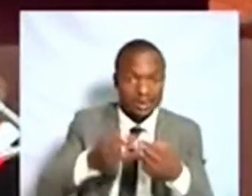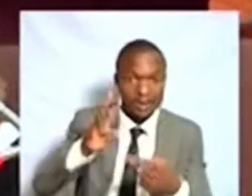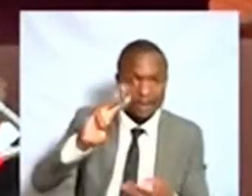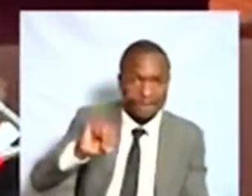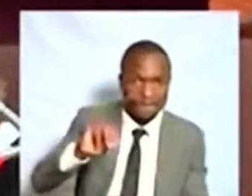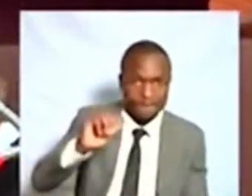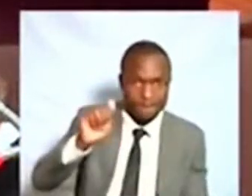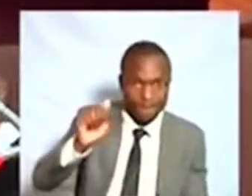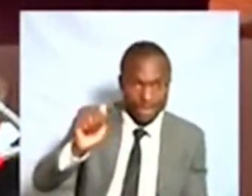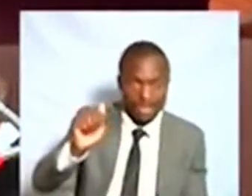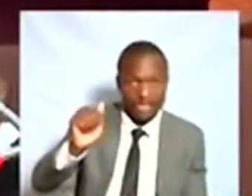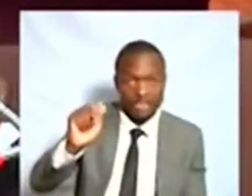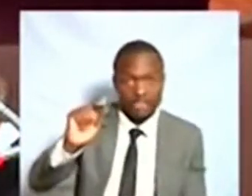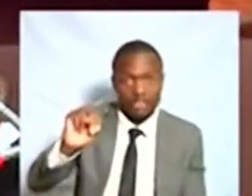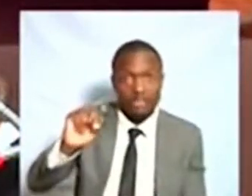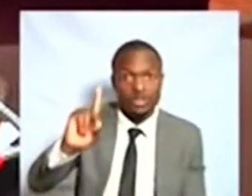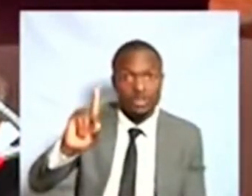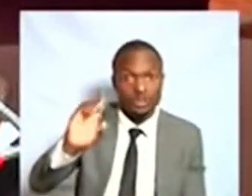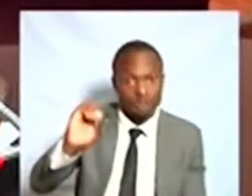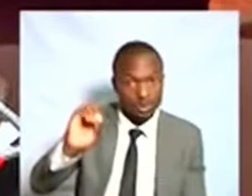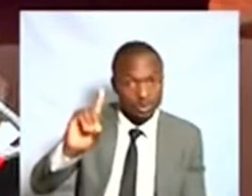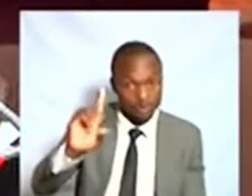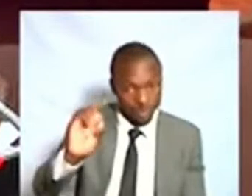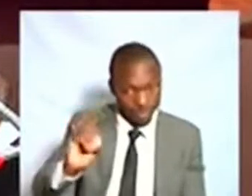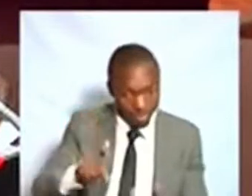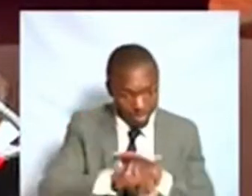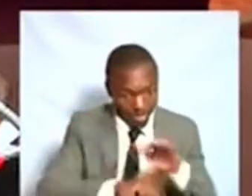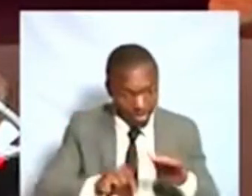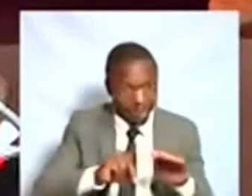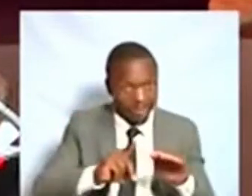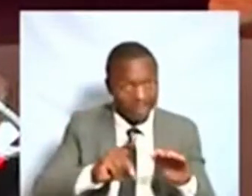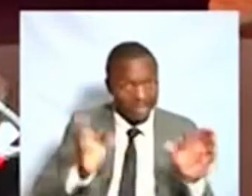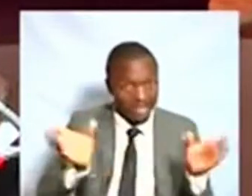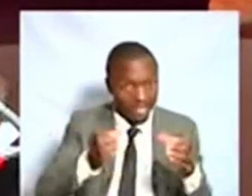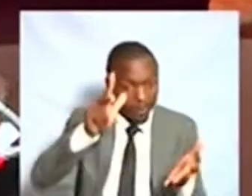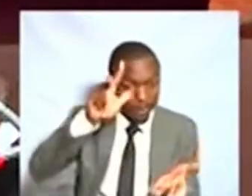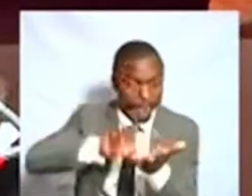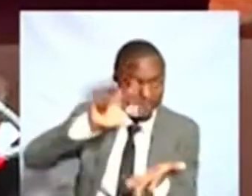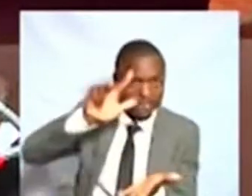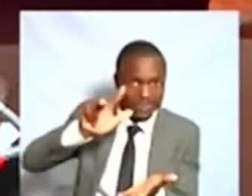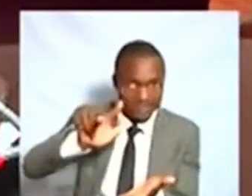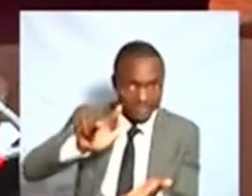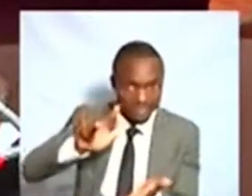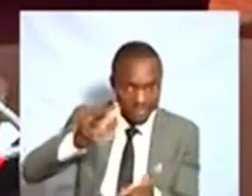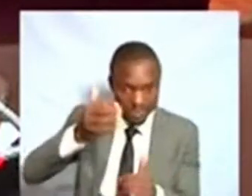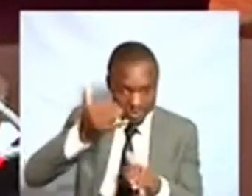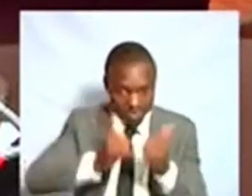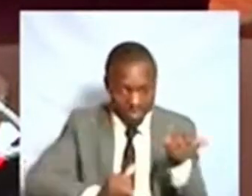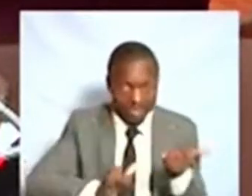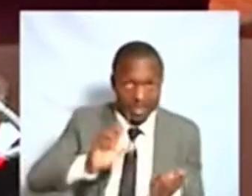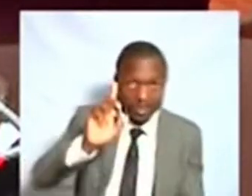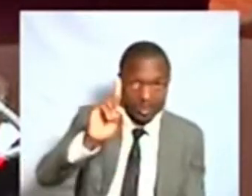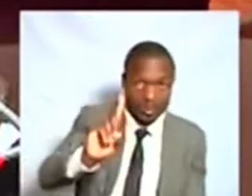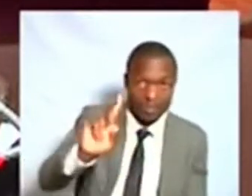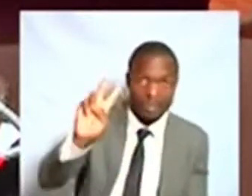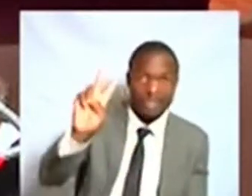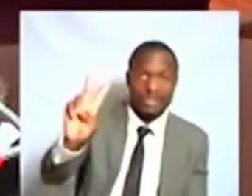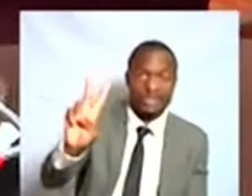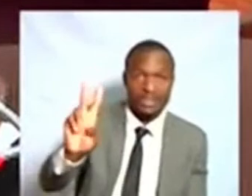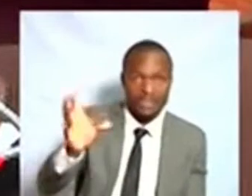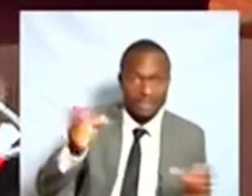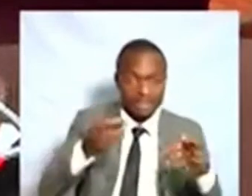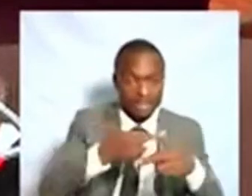Primary. Initially, the council had approved completion of a 1x2 classroom